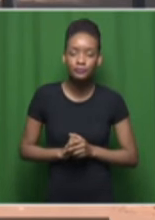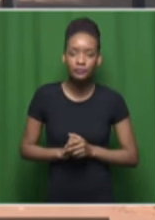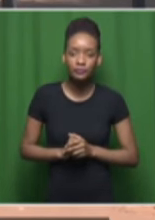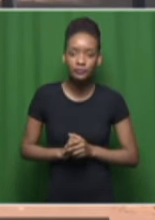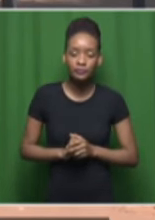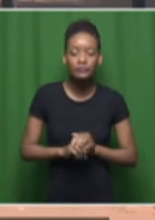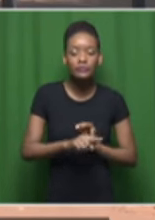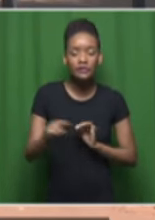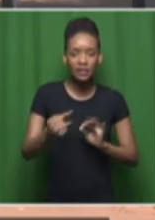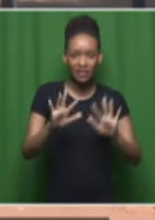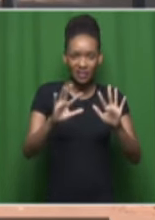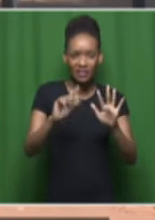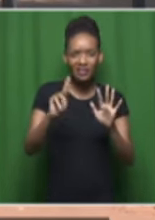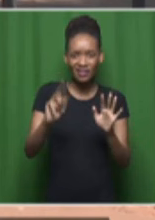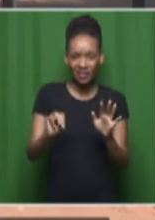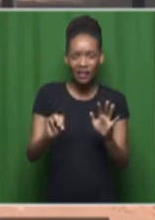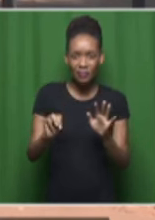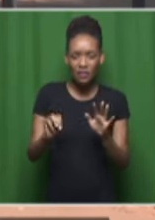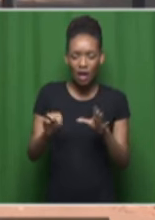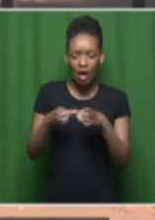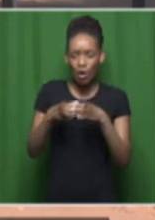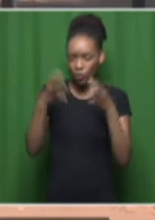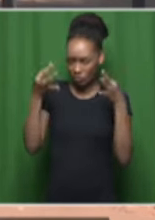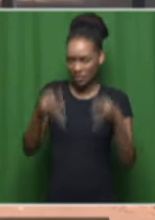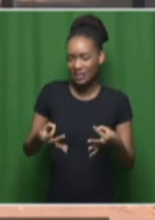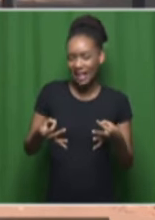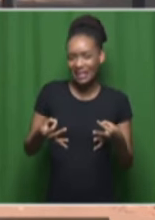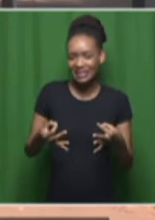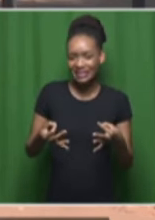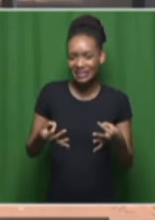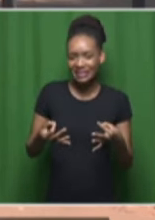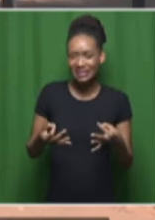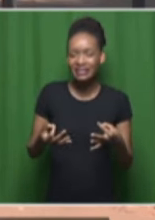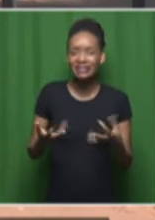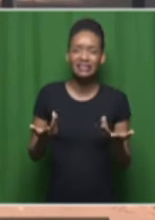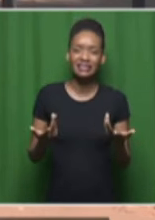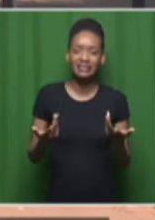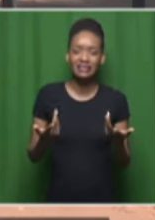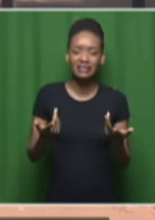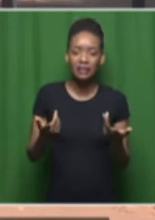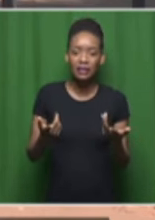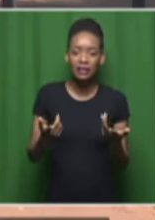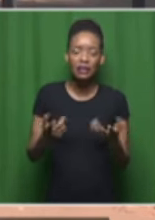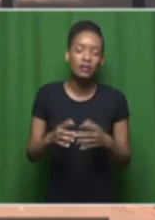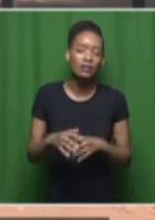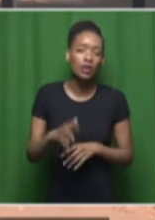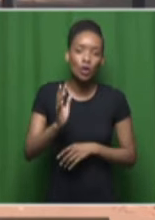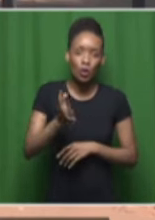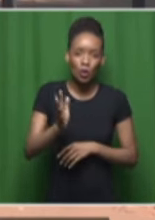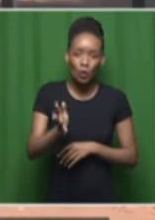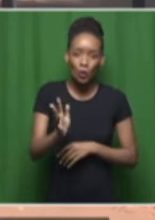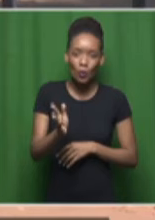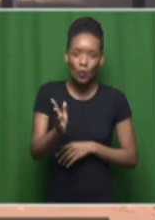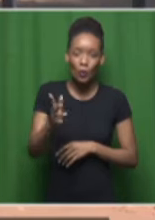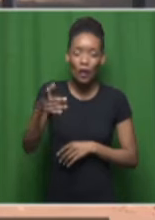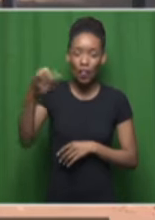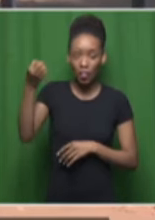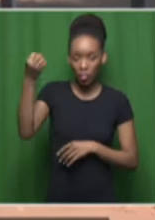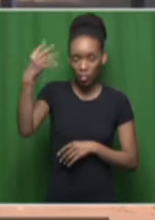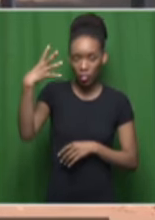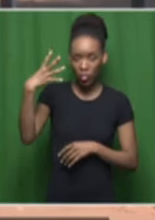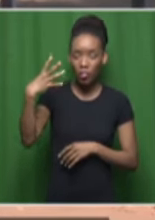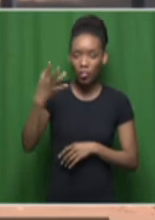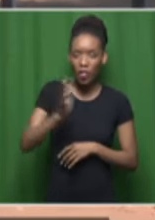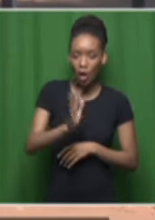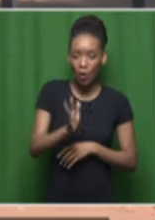Mahlabathini village. So what they've decided to do, and also considering that it does look like it's going to be quite a scorcher of a day, temperatures up in